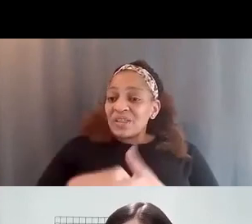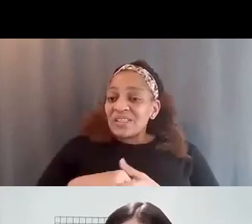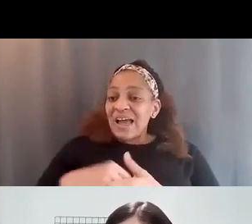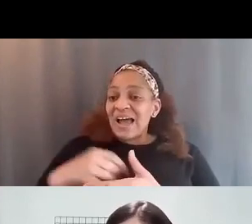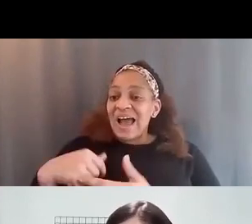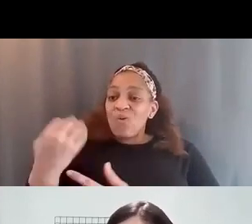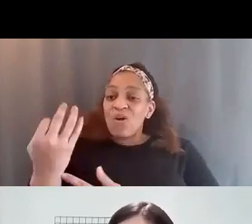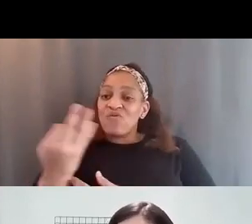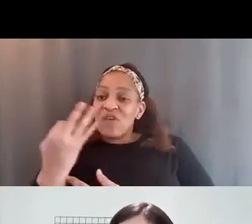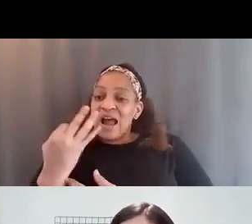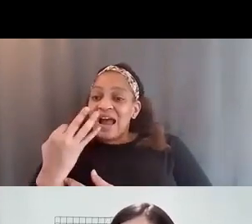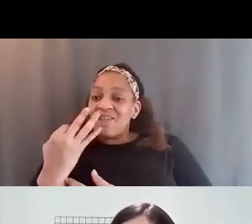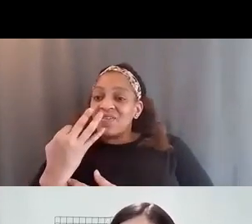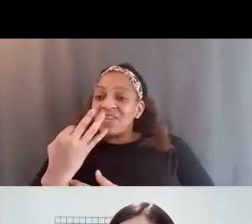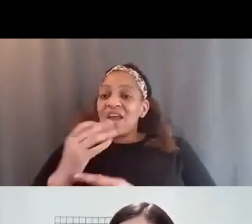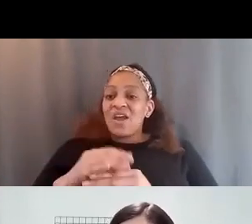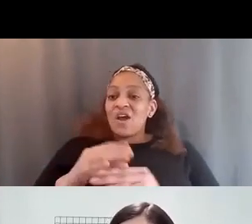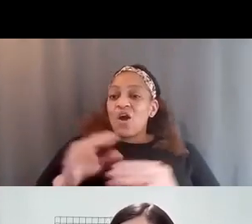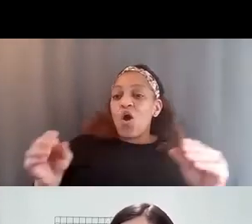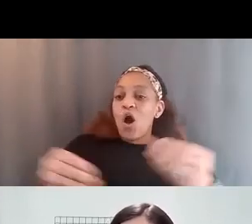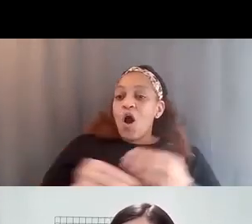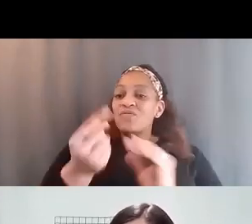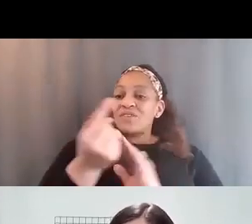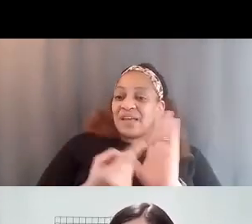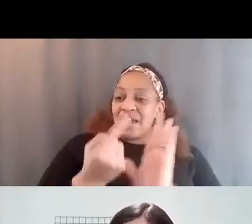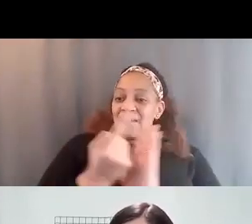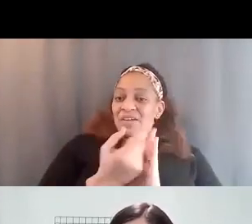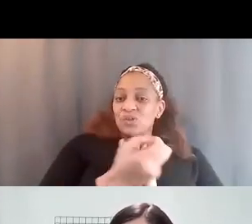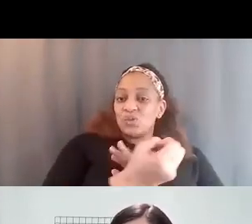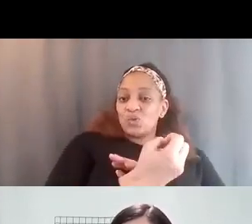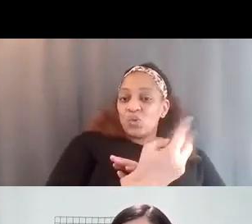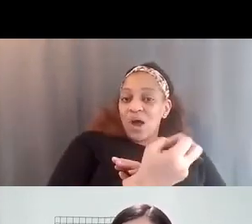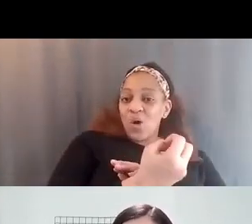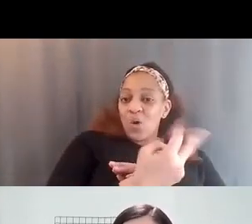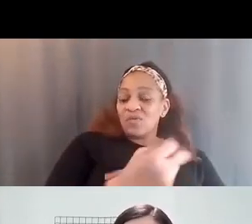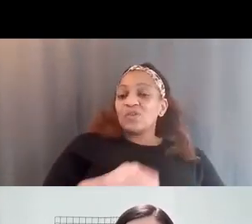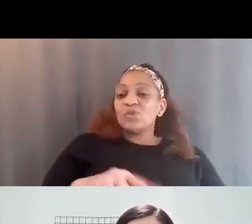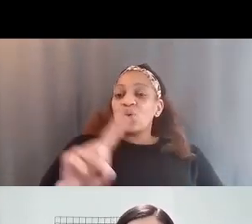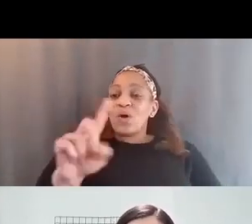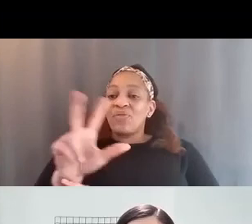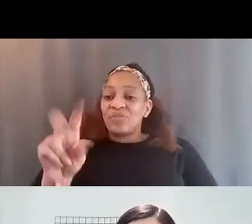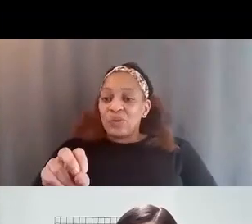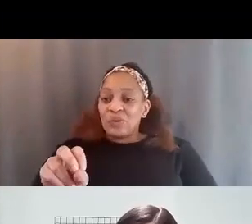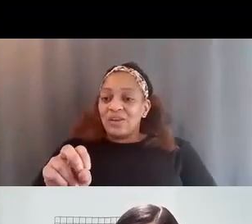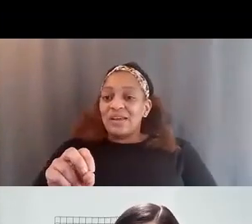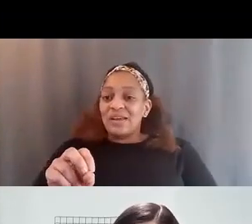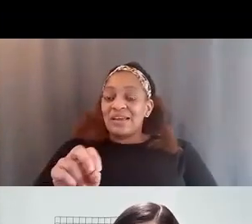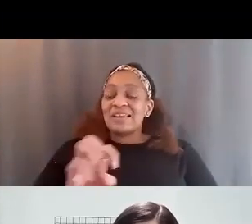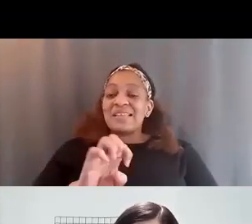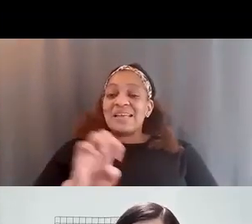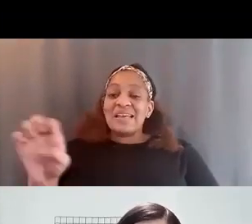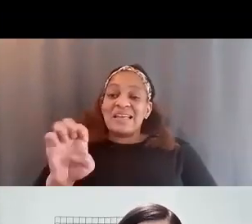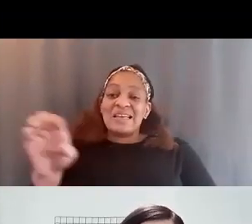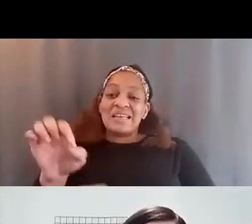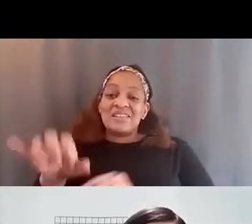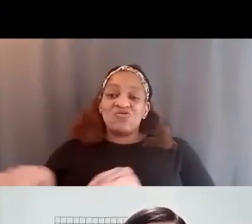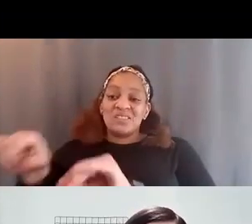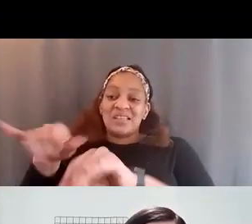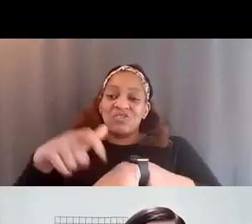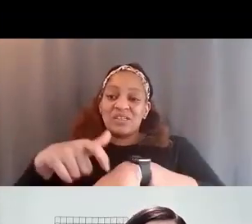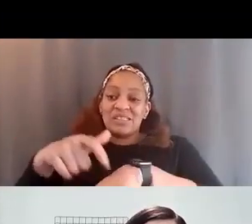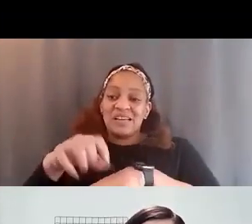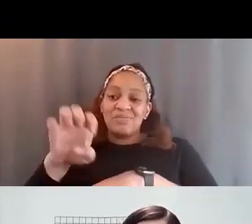Friday office hours from 12 to 1:30 Eastern Time. This office hour session will now